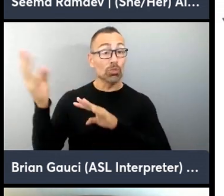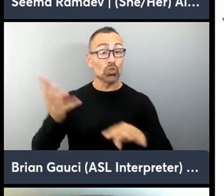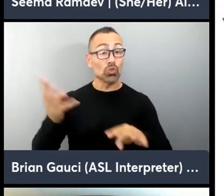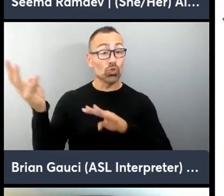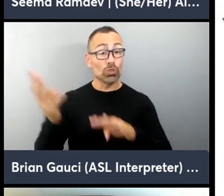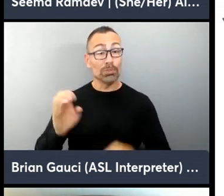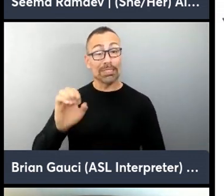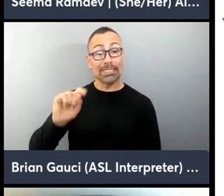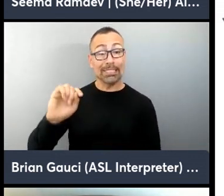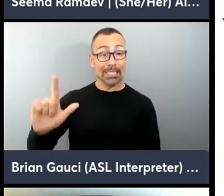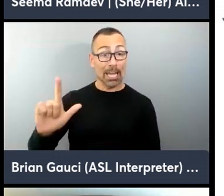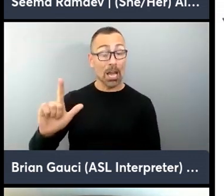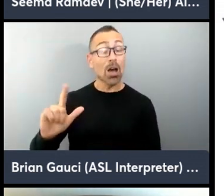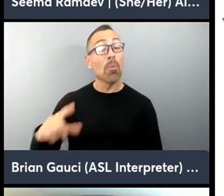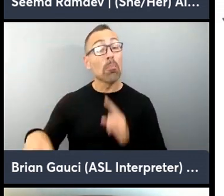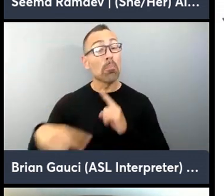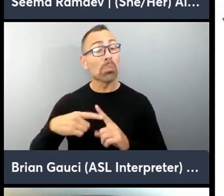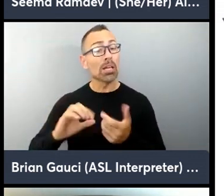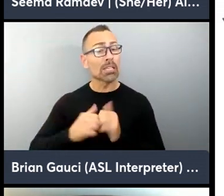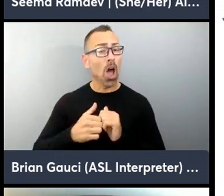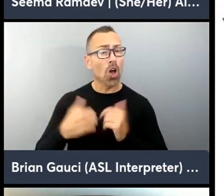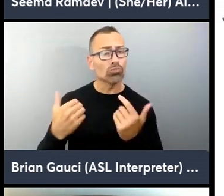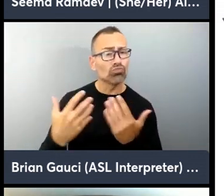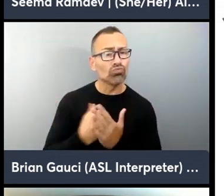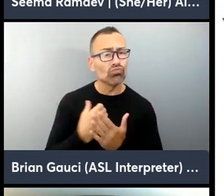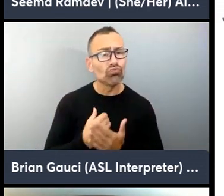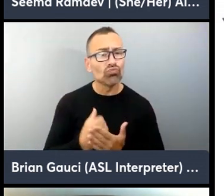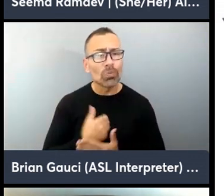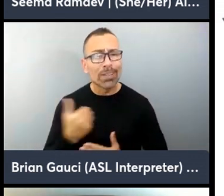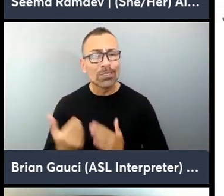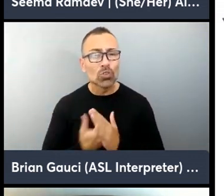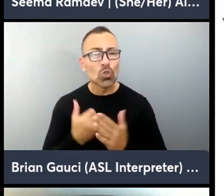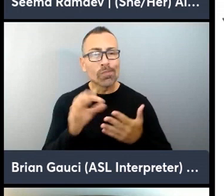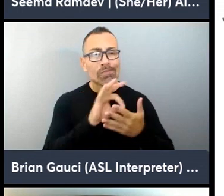how can you utilize the new features that we've just released.